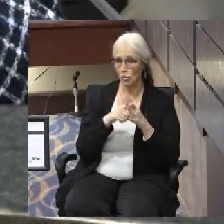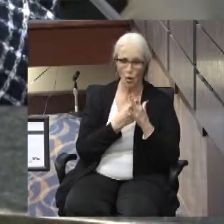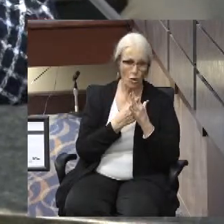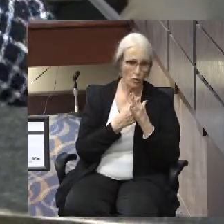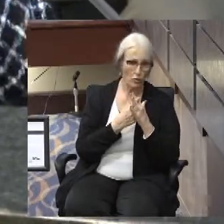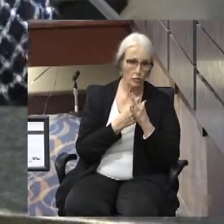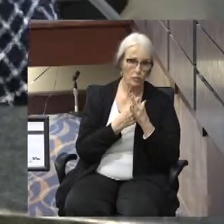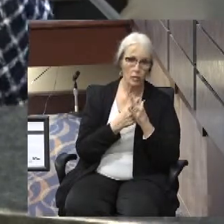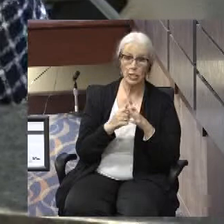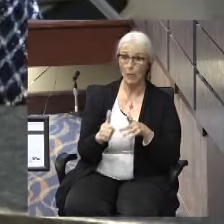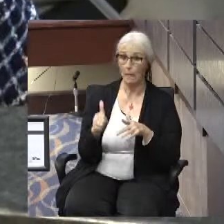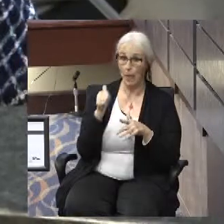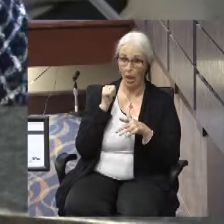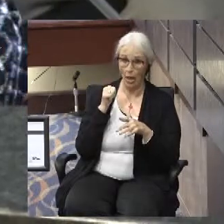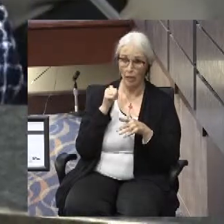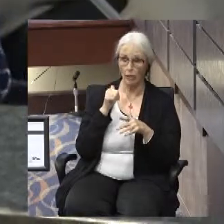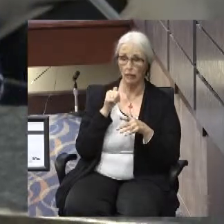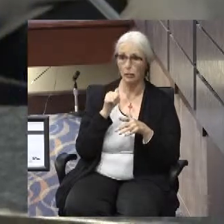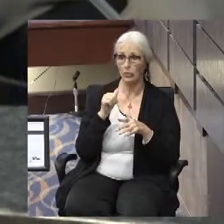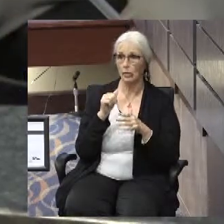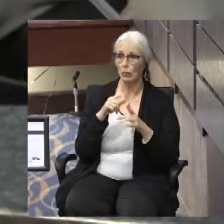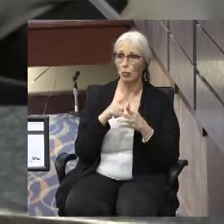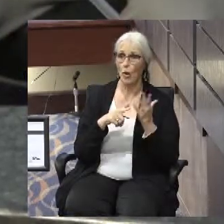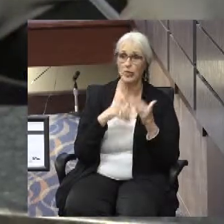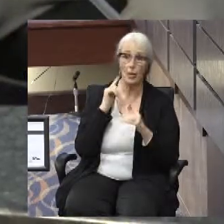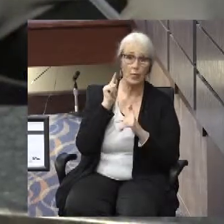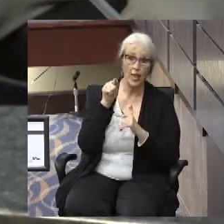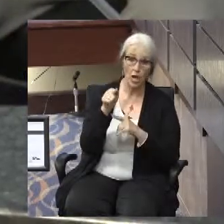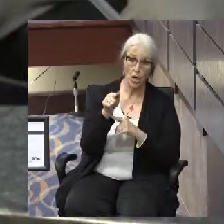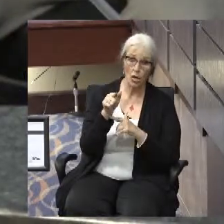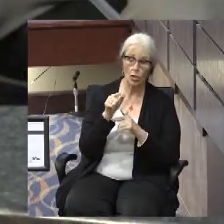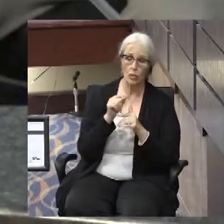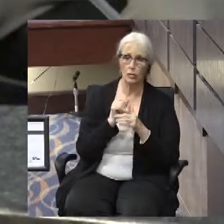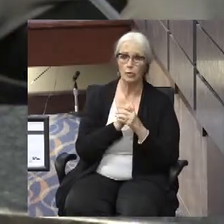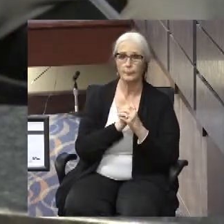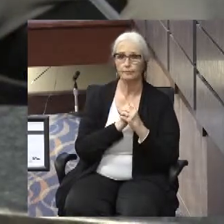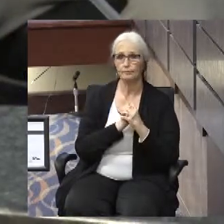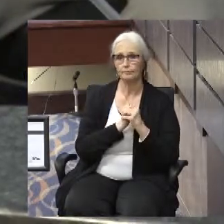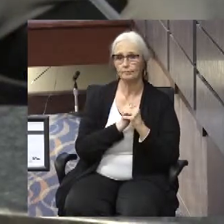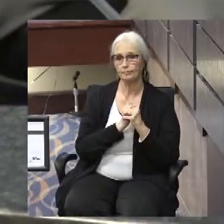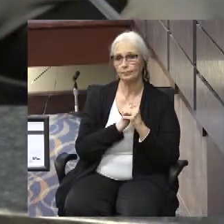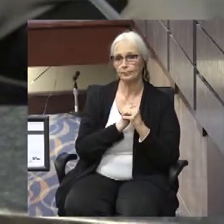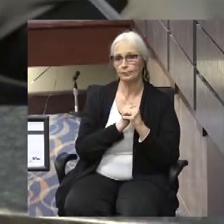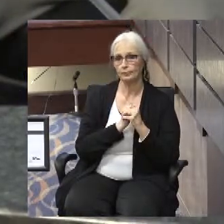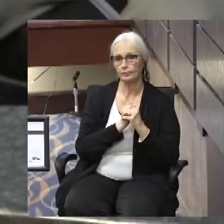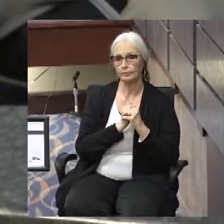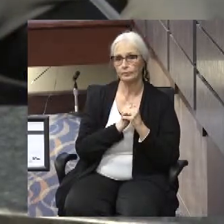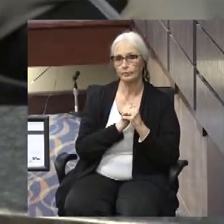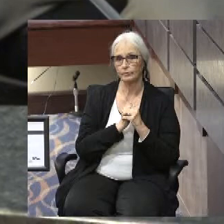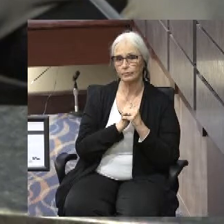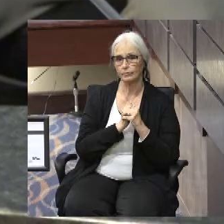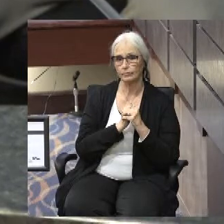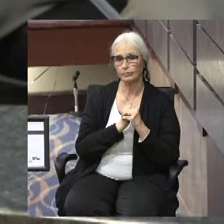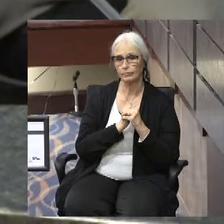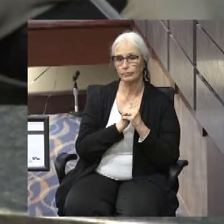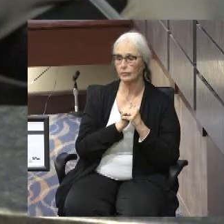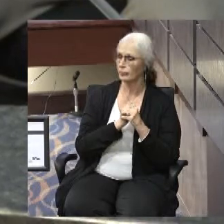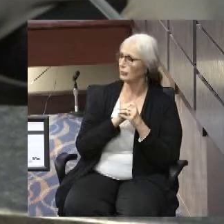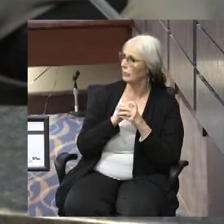are back here, and all this empty up here is where they were putting all that stuff that, What's